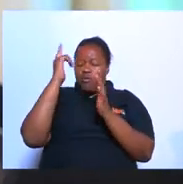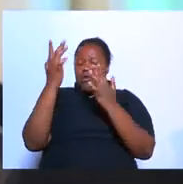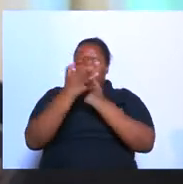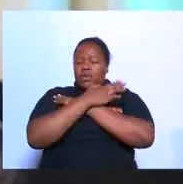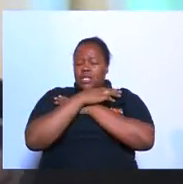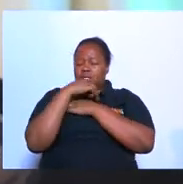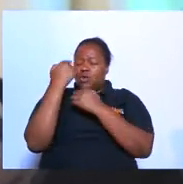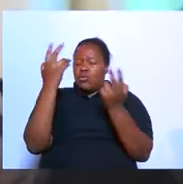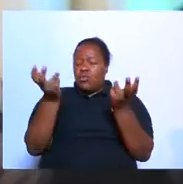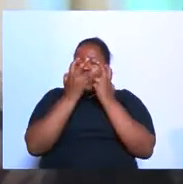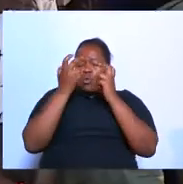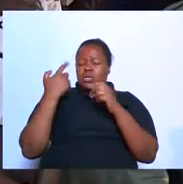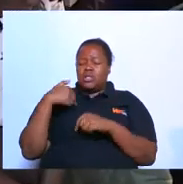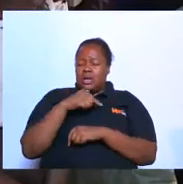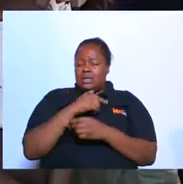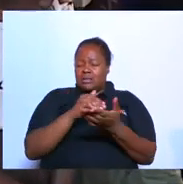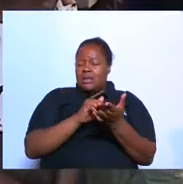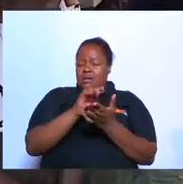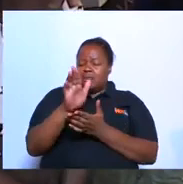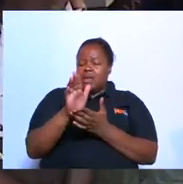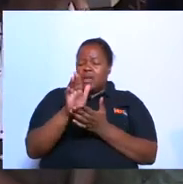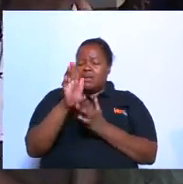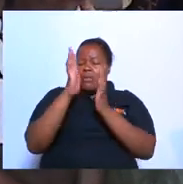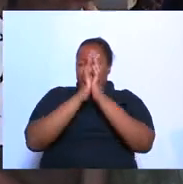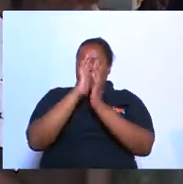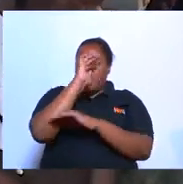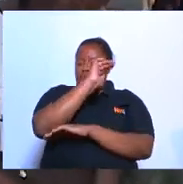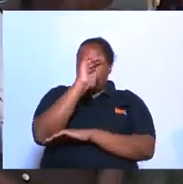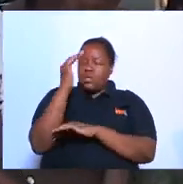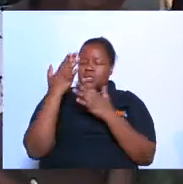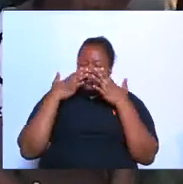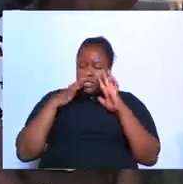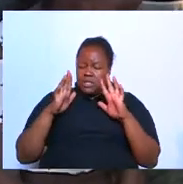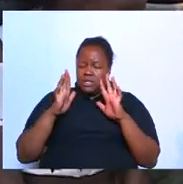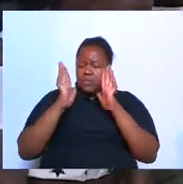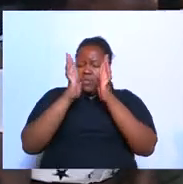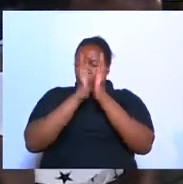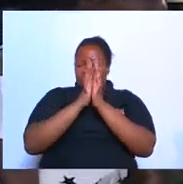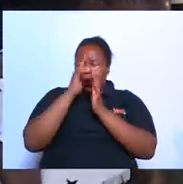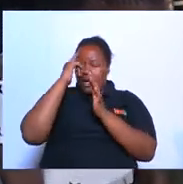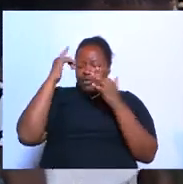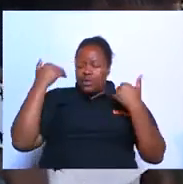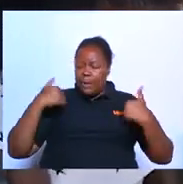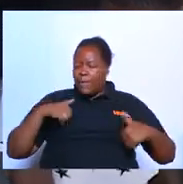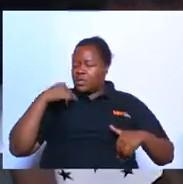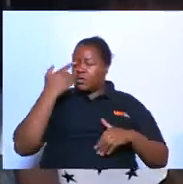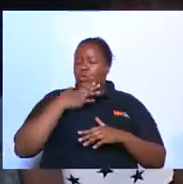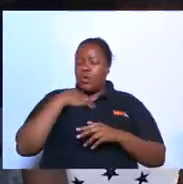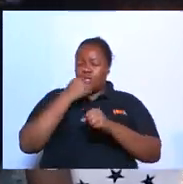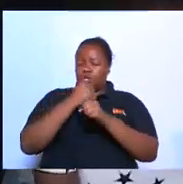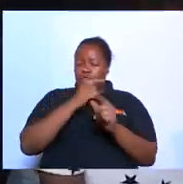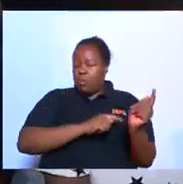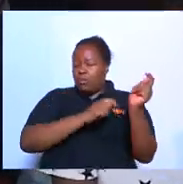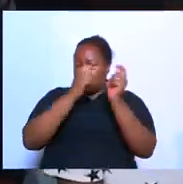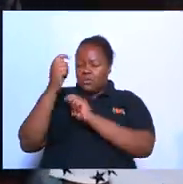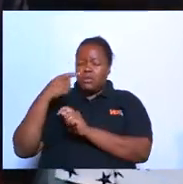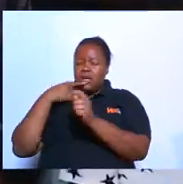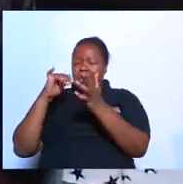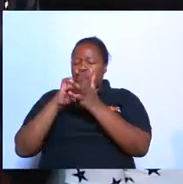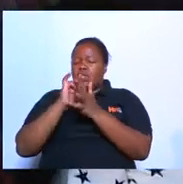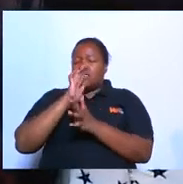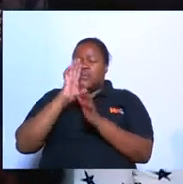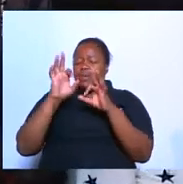they have sent their prayer requests father we are praying for the one who needs job transfer so that she can be with the family